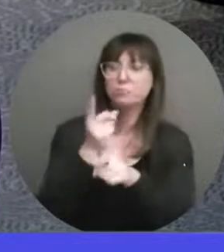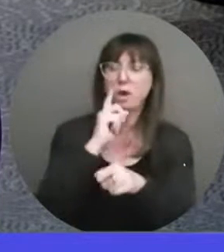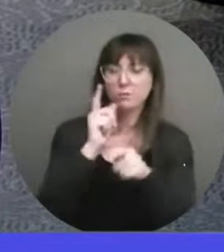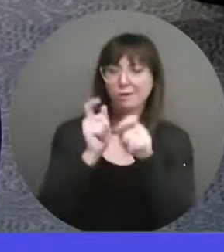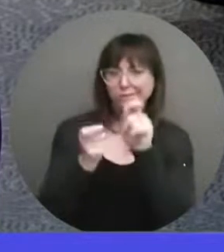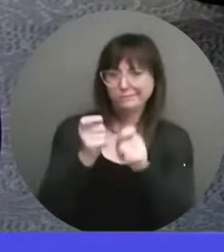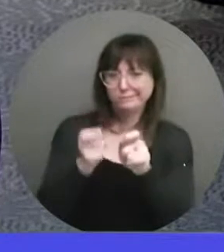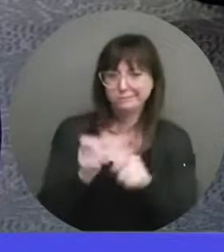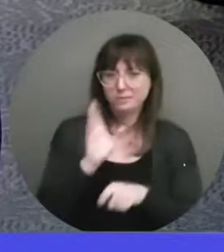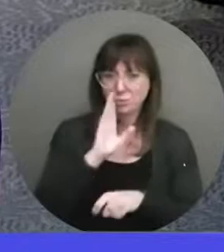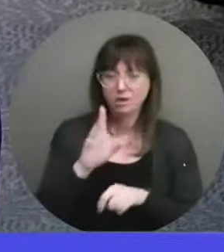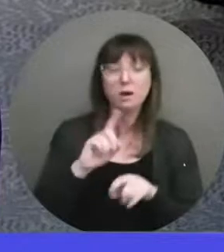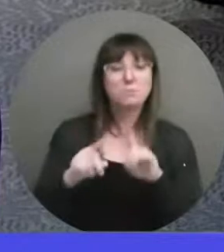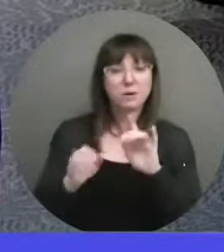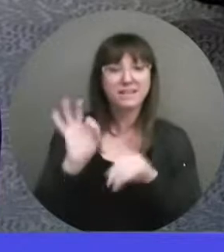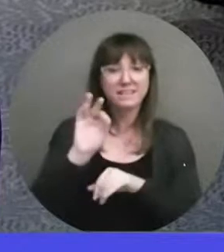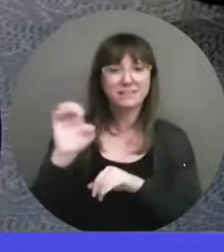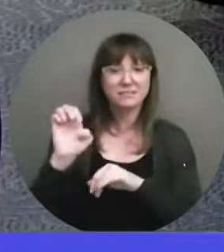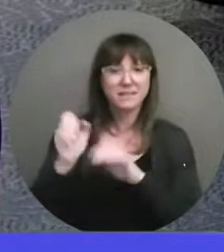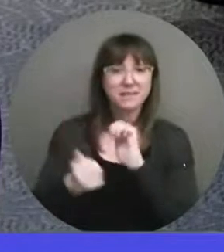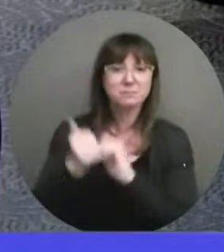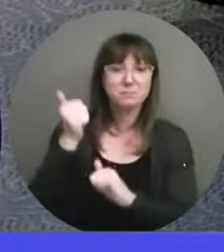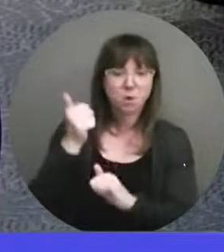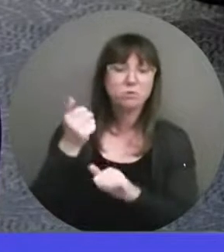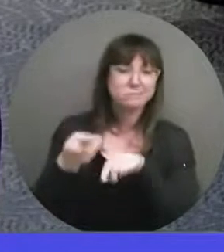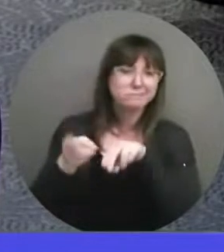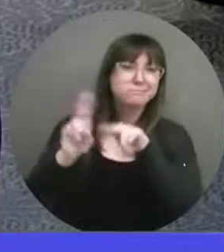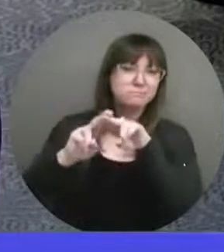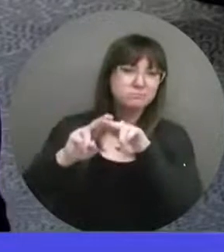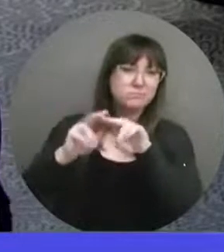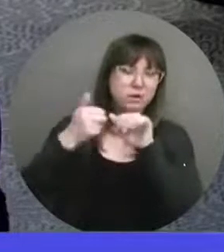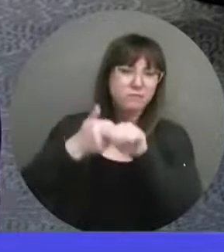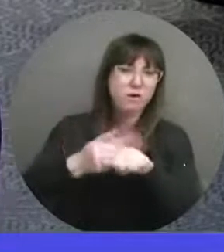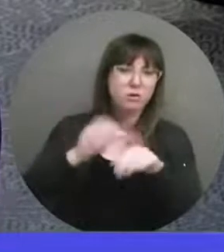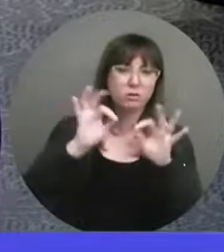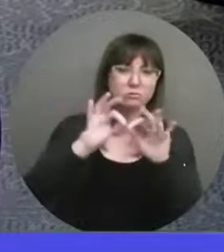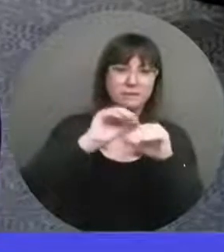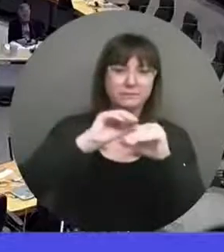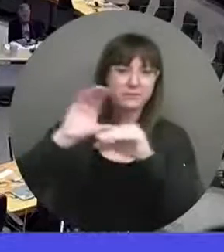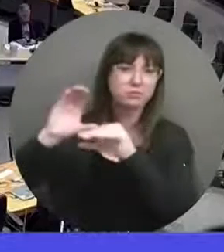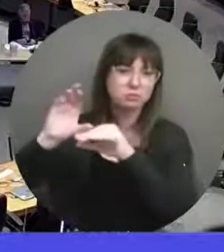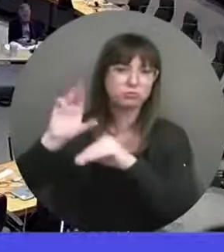of the fees will be increasing at inflation.